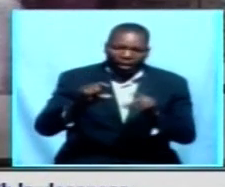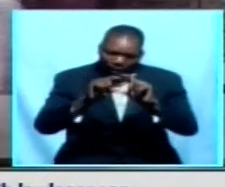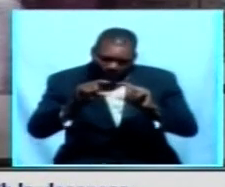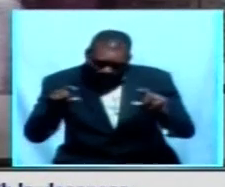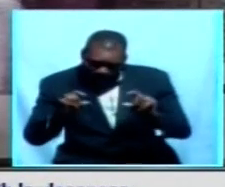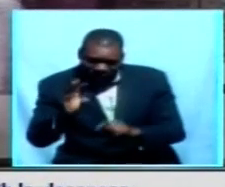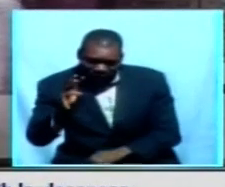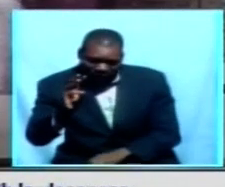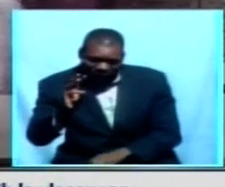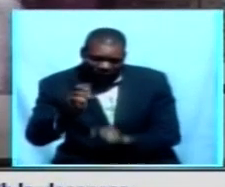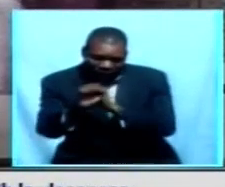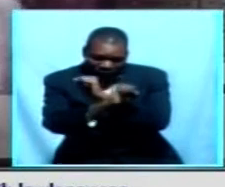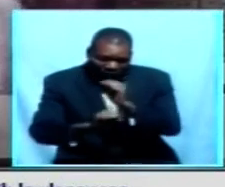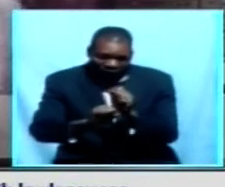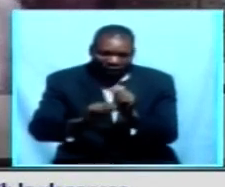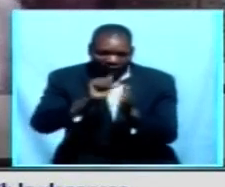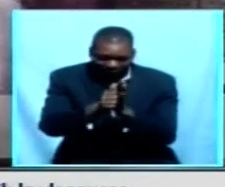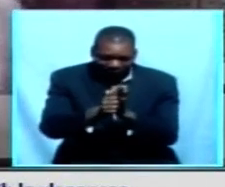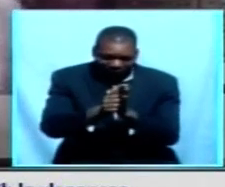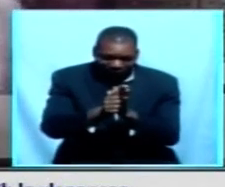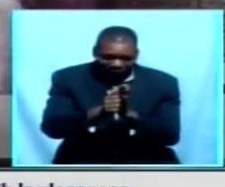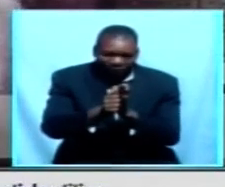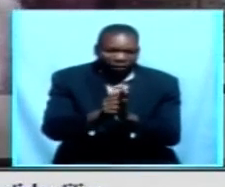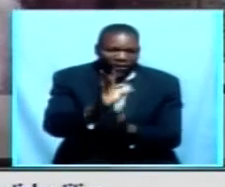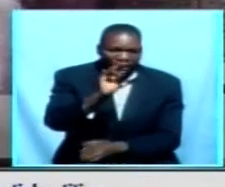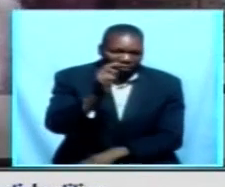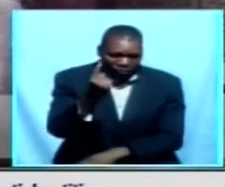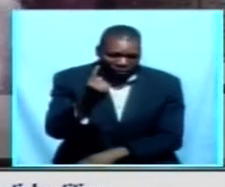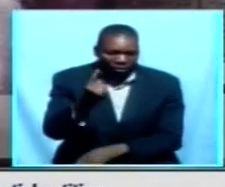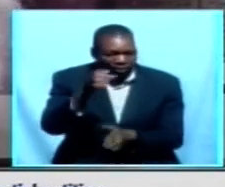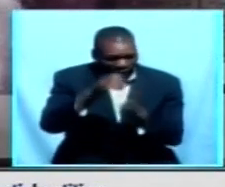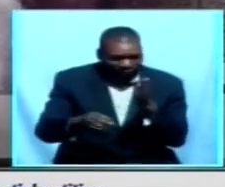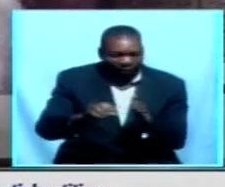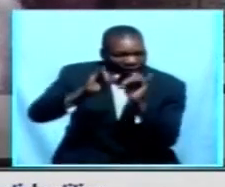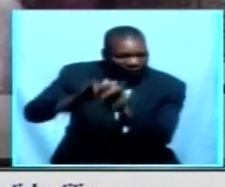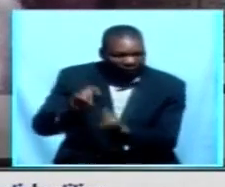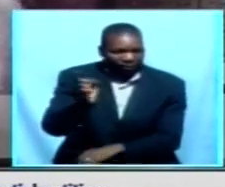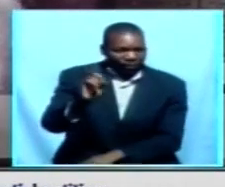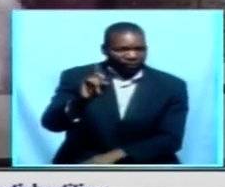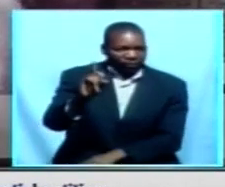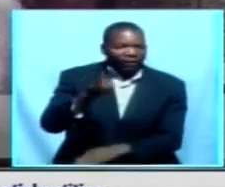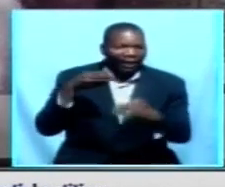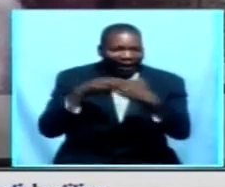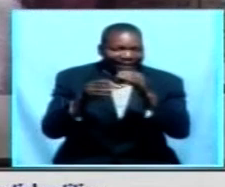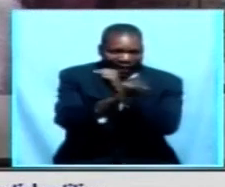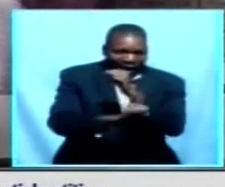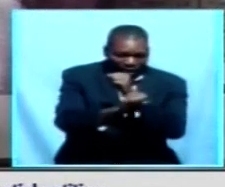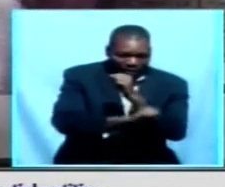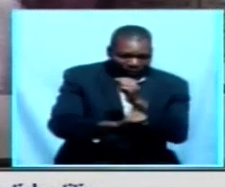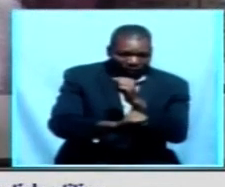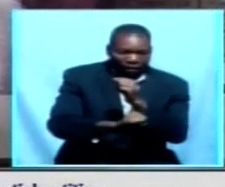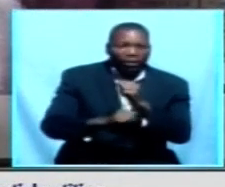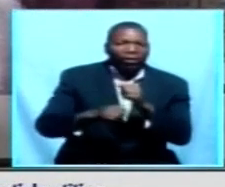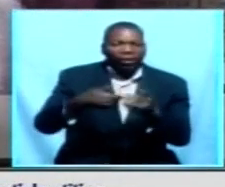the State Proceedings Act, Chapter 71, no stay can be issued against the state. This is according to a